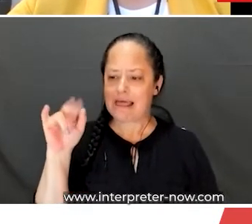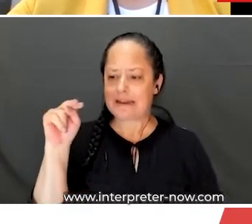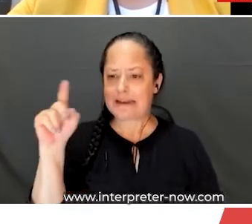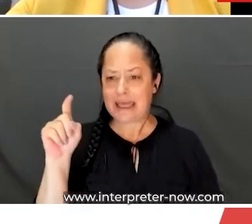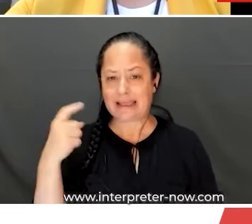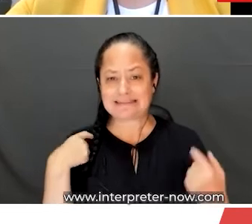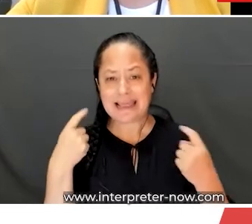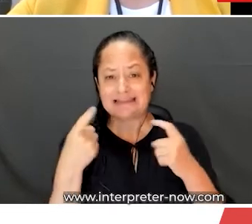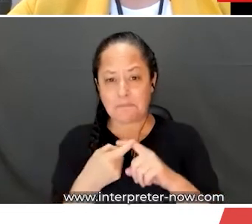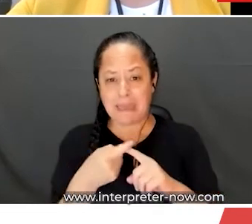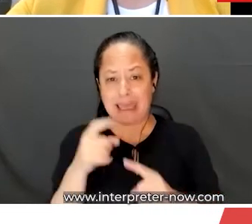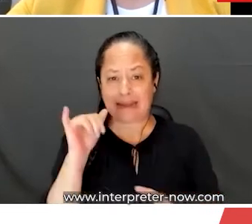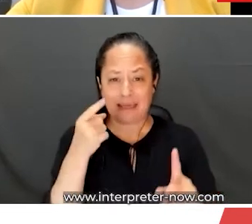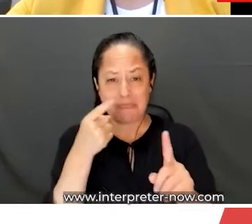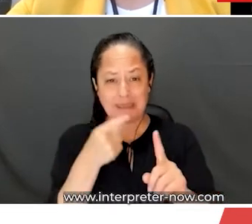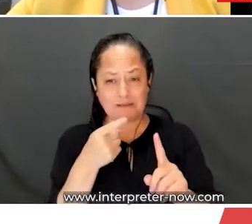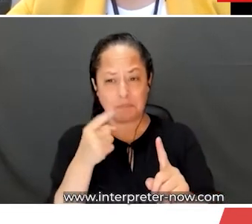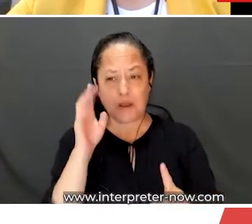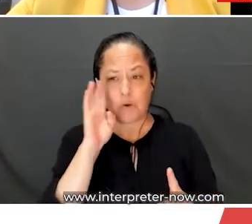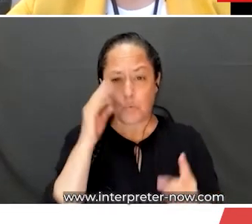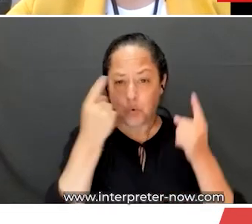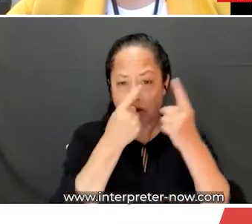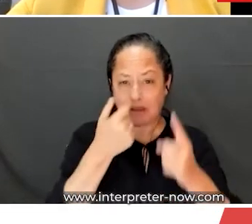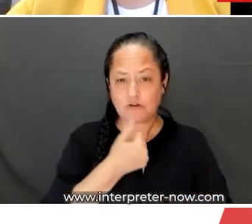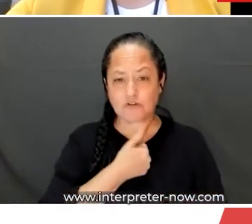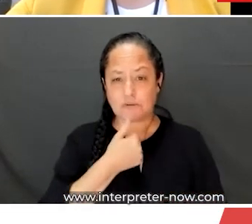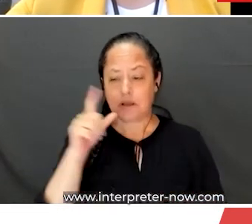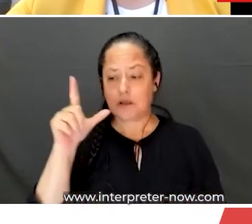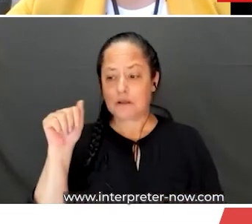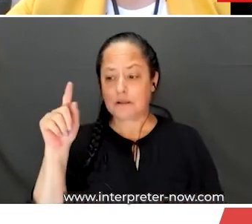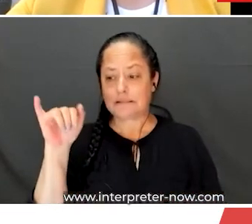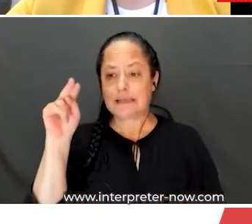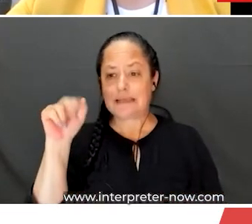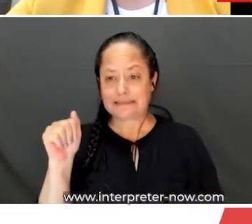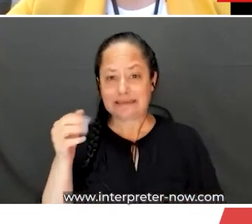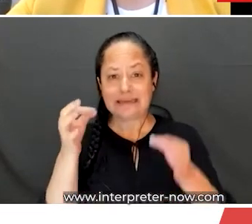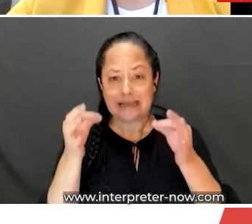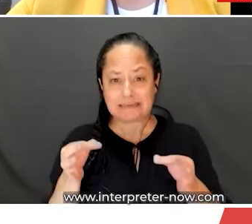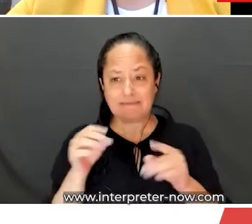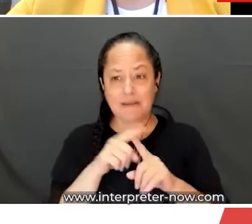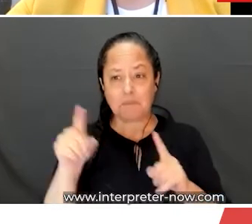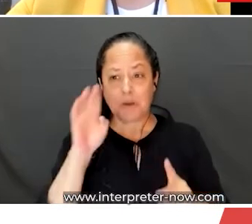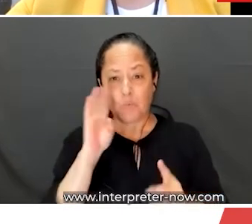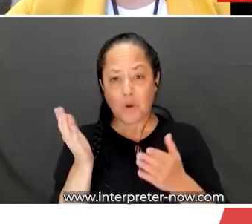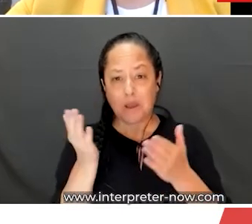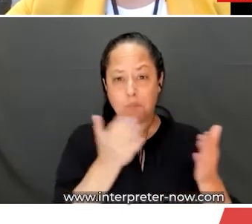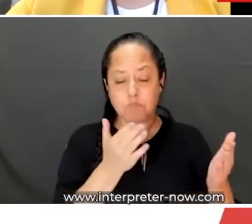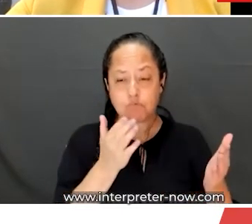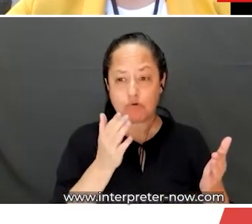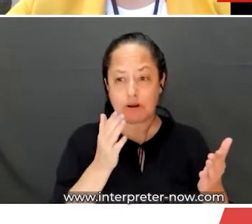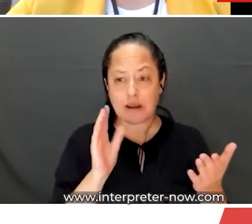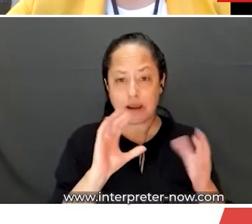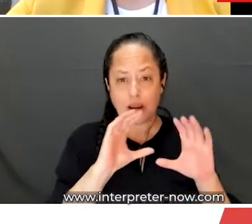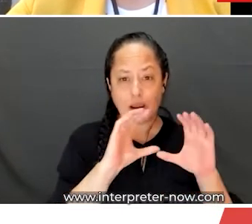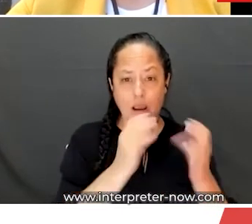point. I will consider myself a Latina, definitely, but I would bring a component that is